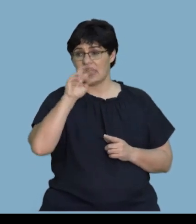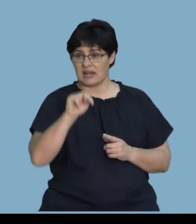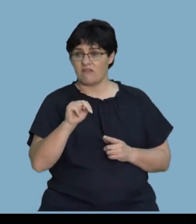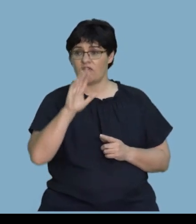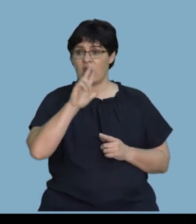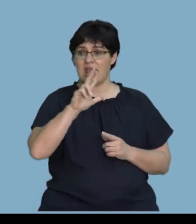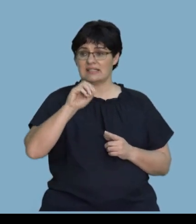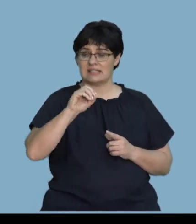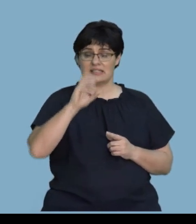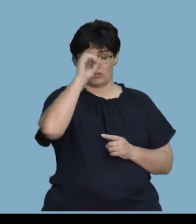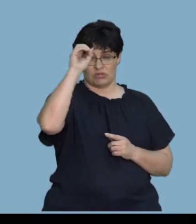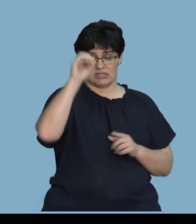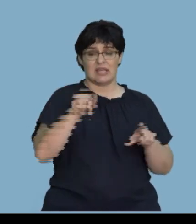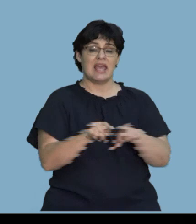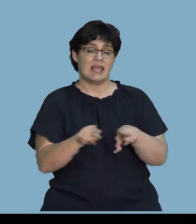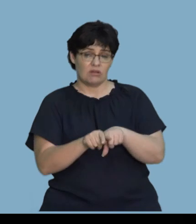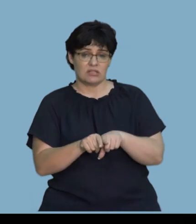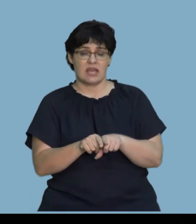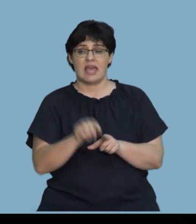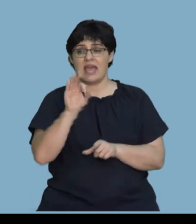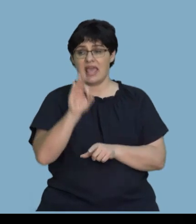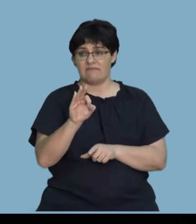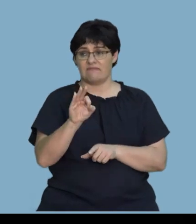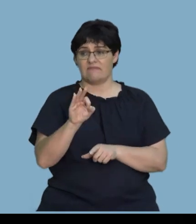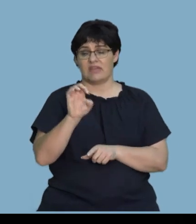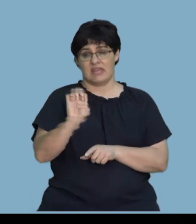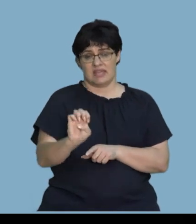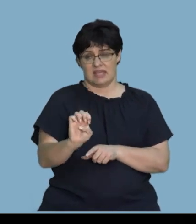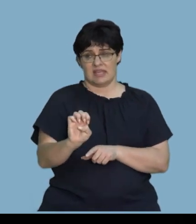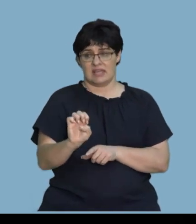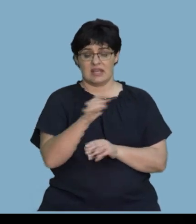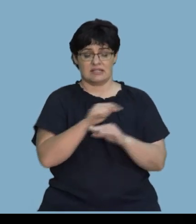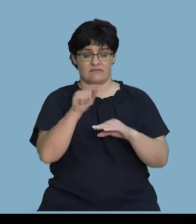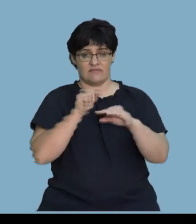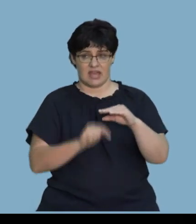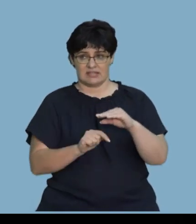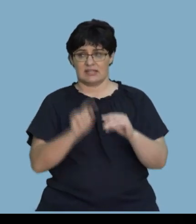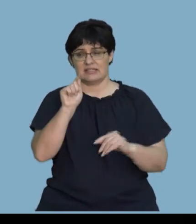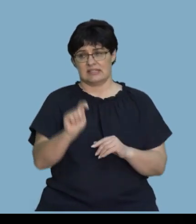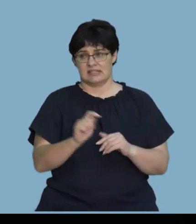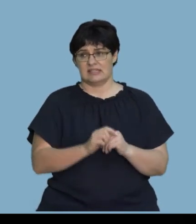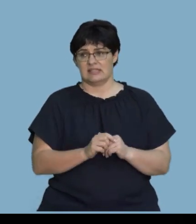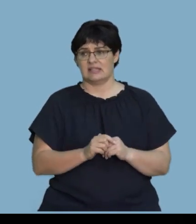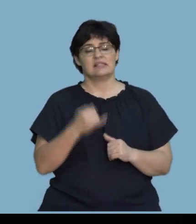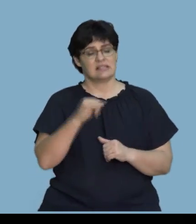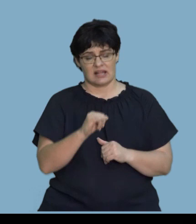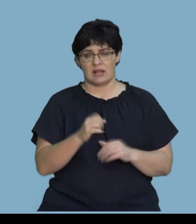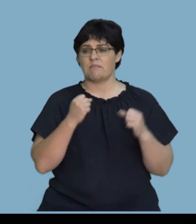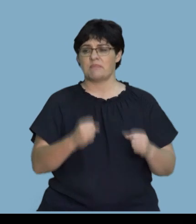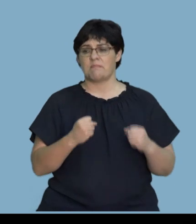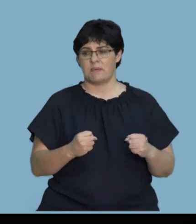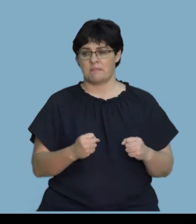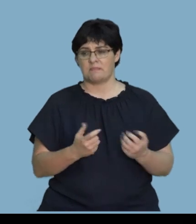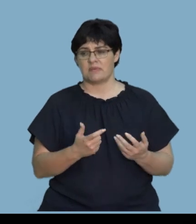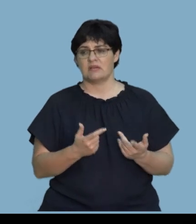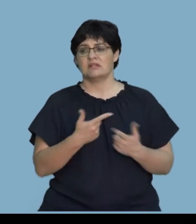equals to F electrostatic, okay, divided by the tension. Still, we've got the F electrostatic, which is